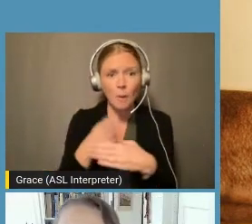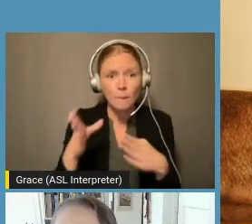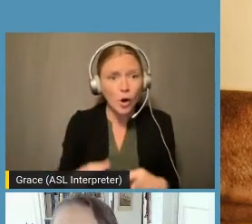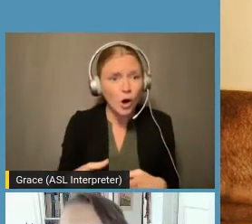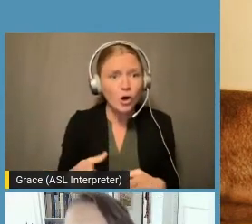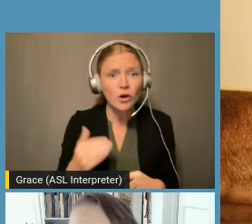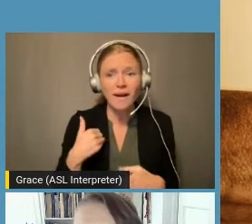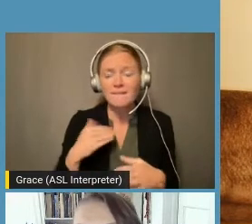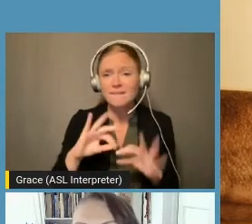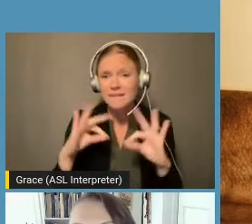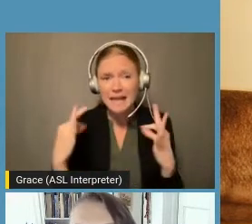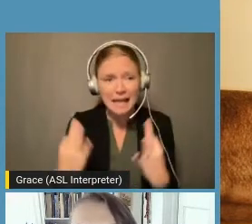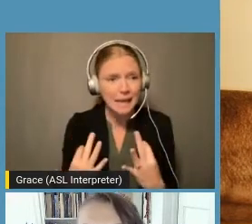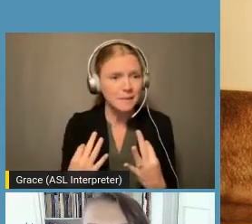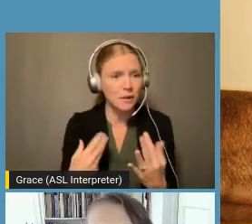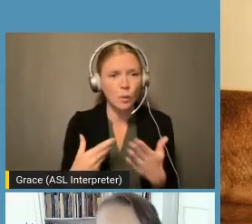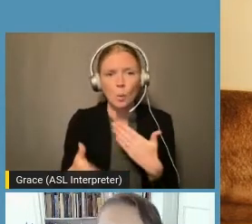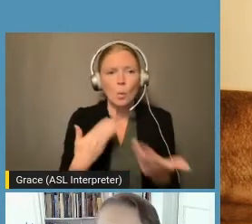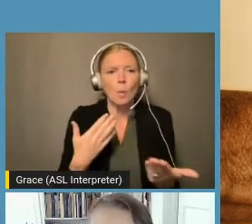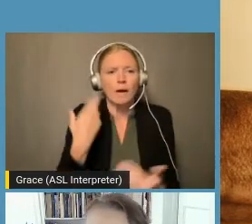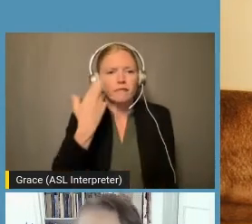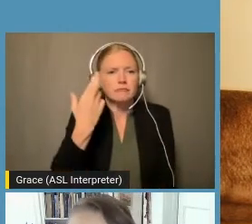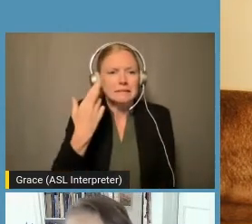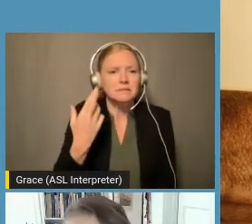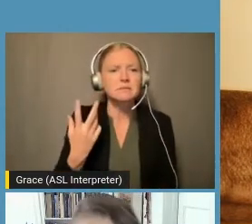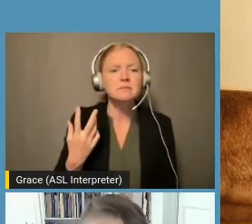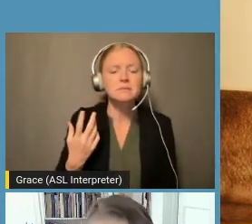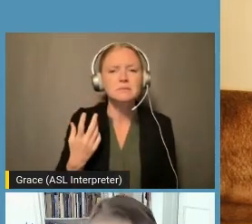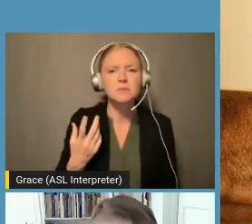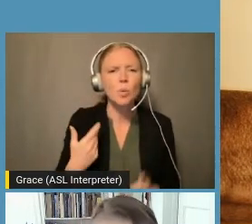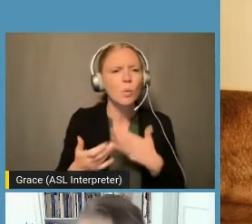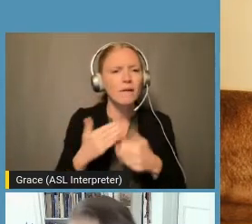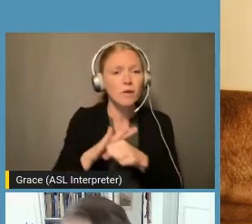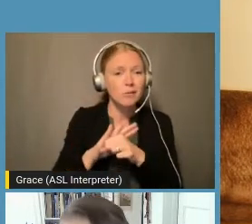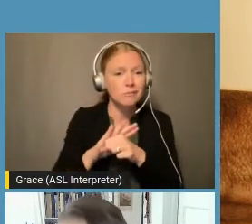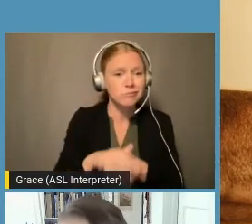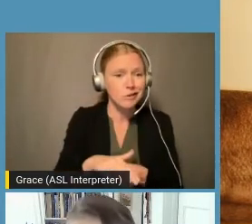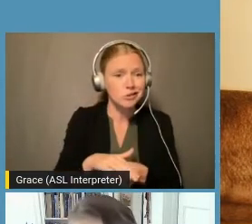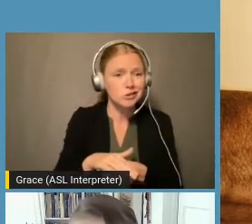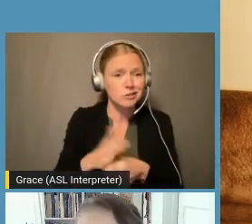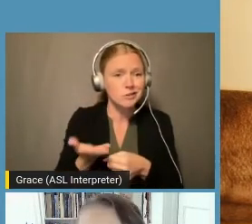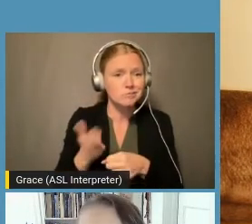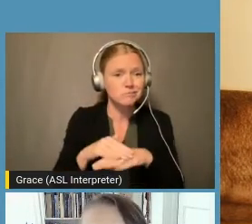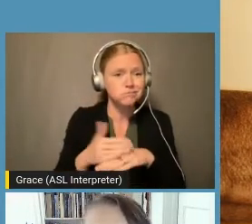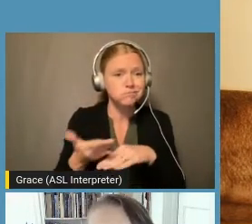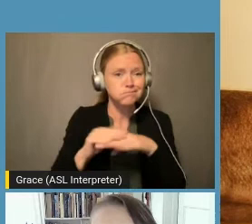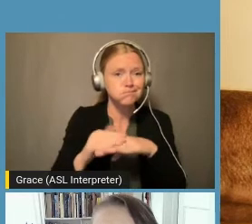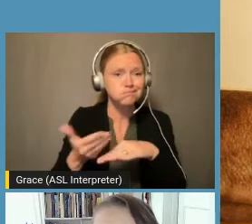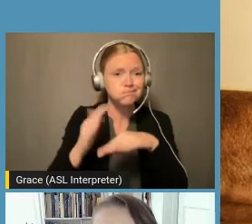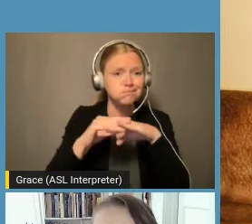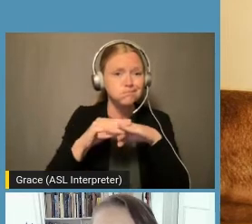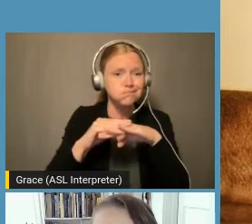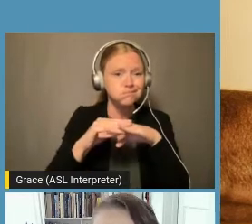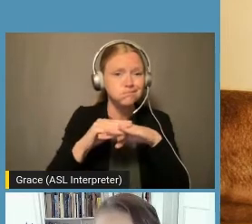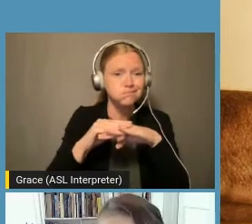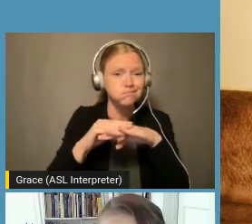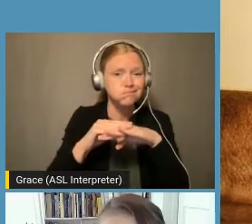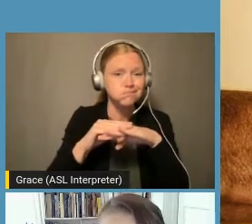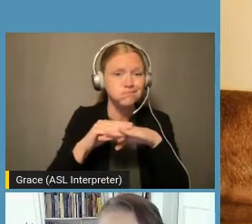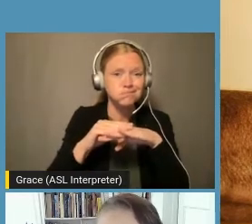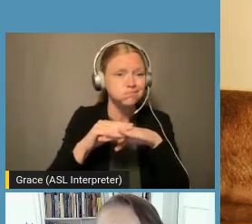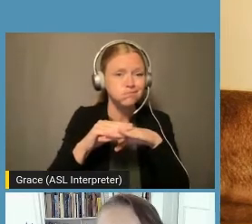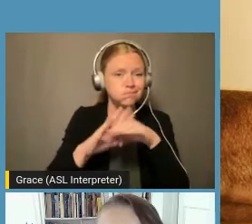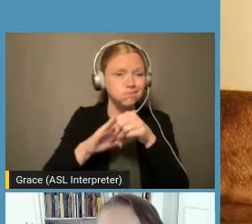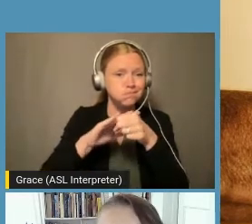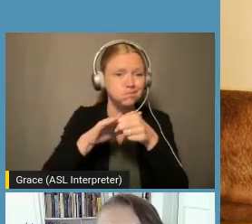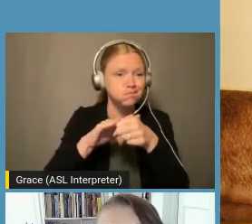have family, what, you know, whatever the case may be, whenever pressure starts to bubble up, the thing that is going to get